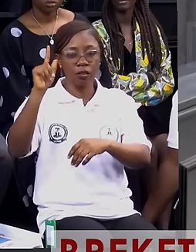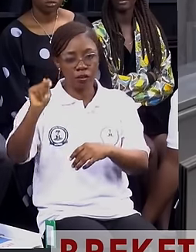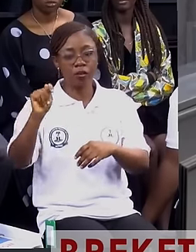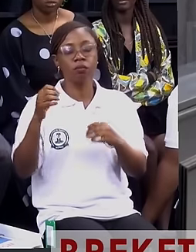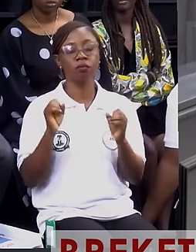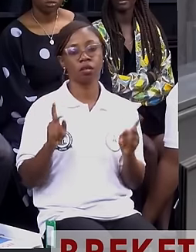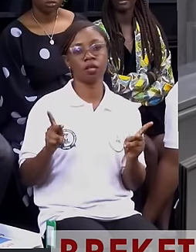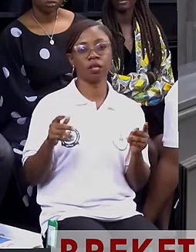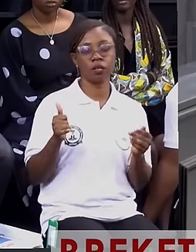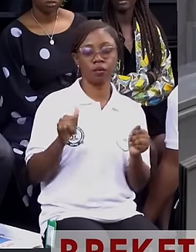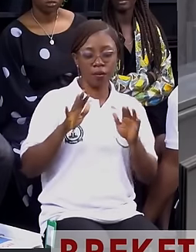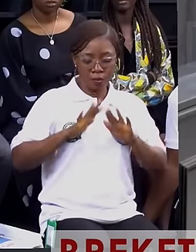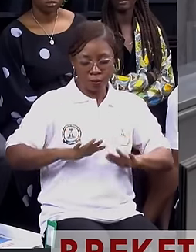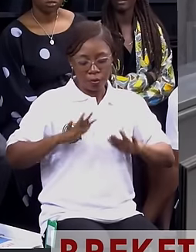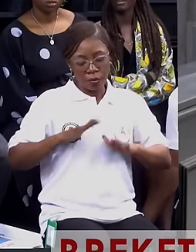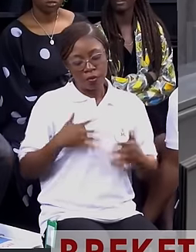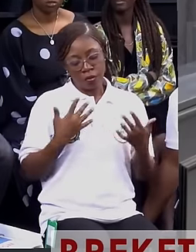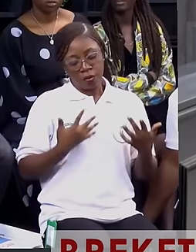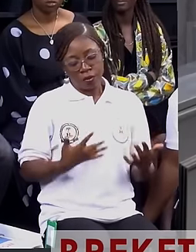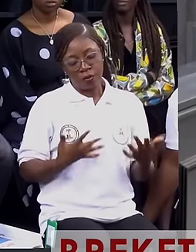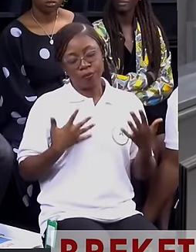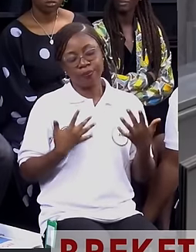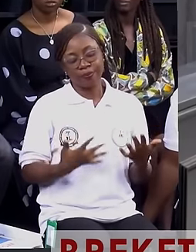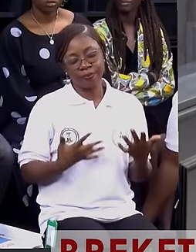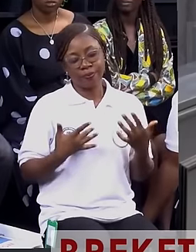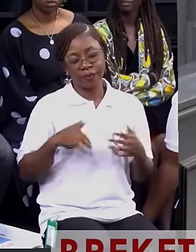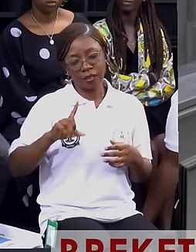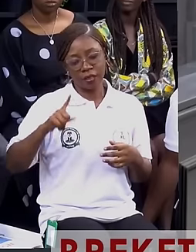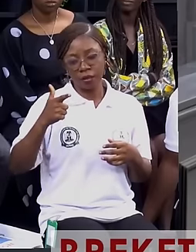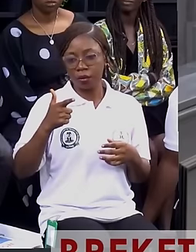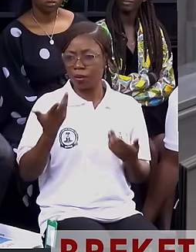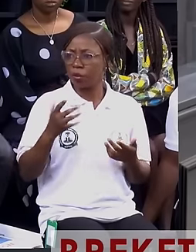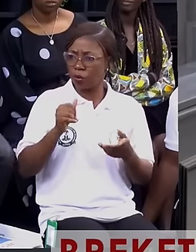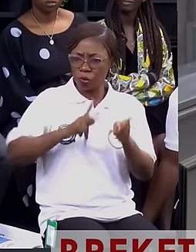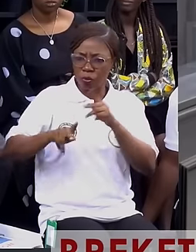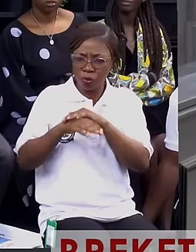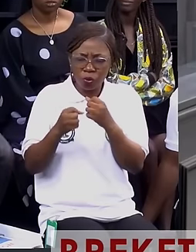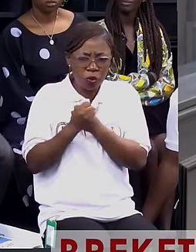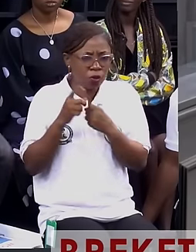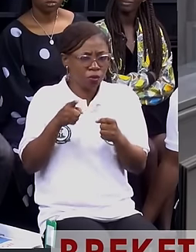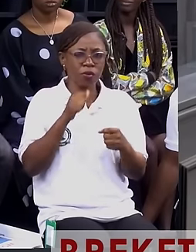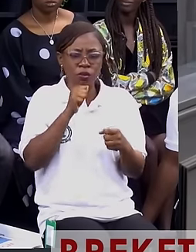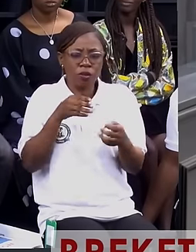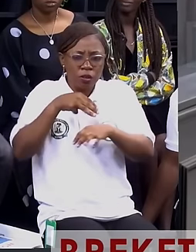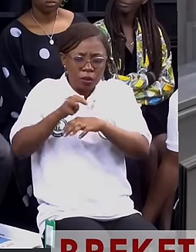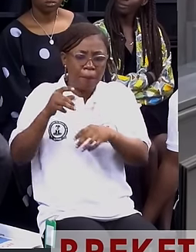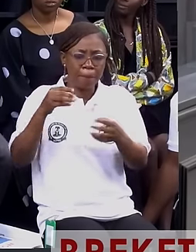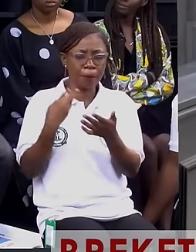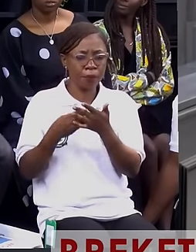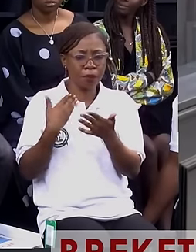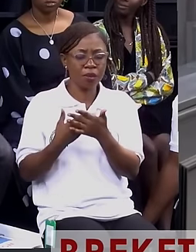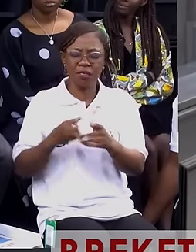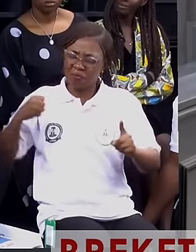So that one come then, and they are waiting. Then later, they say, madam, those people do not love, they not send money. They started beating me